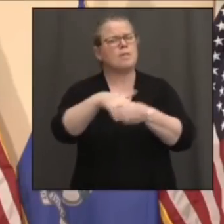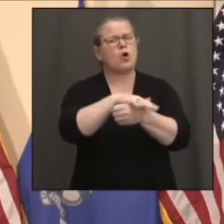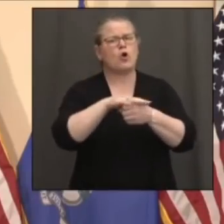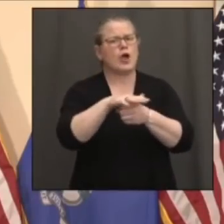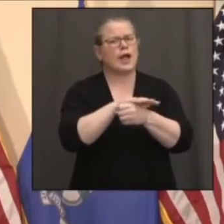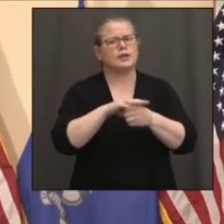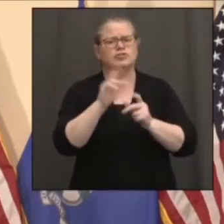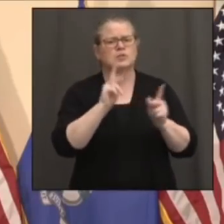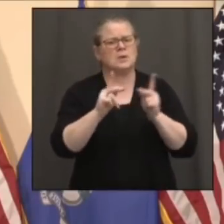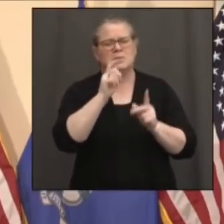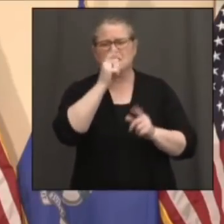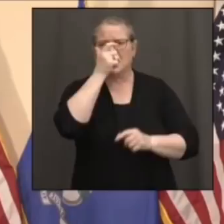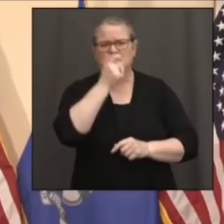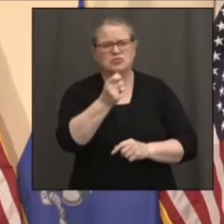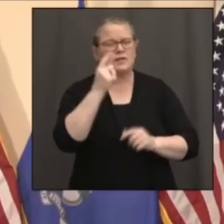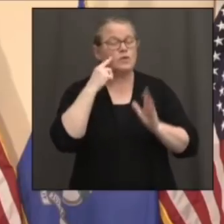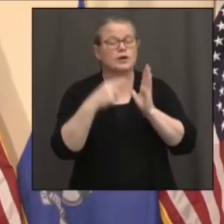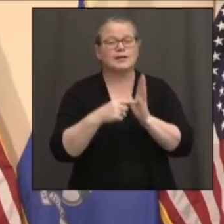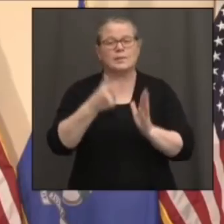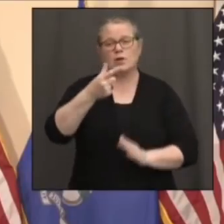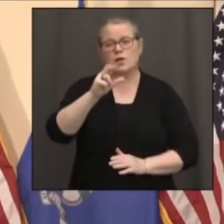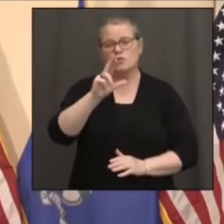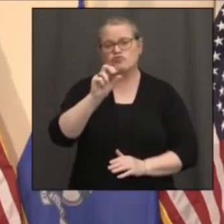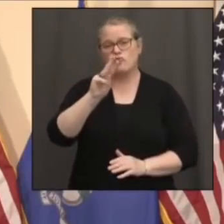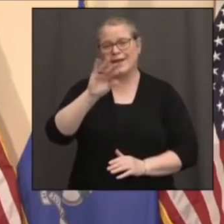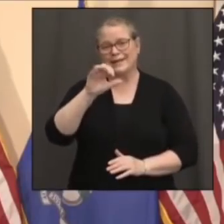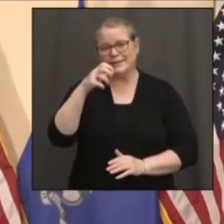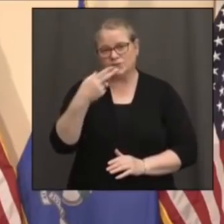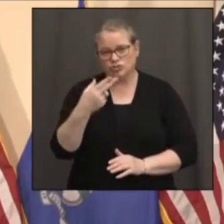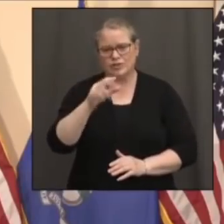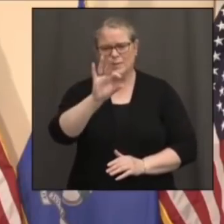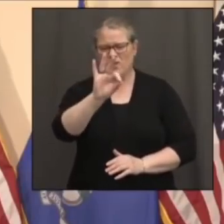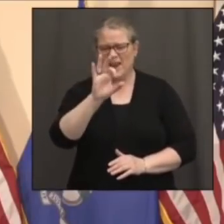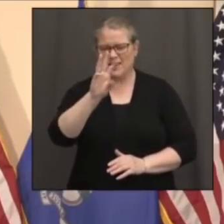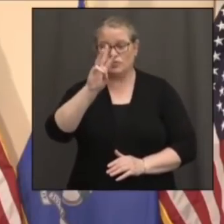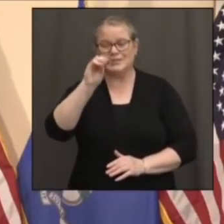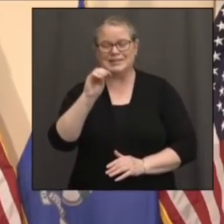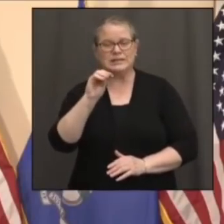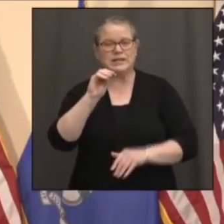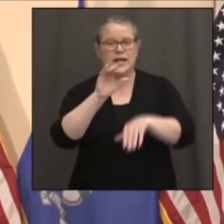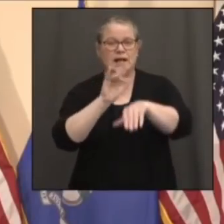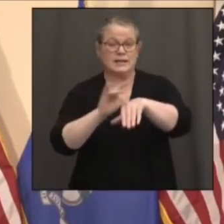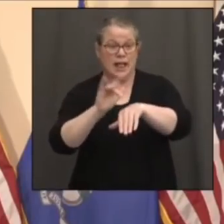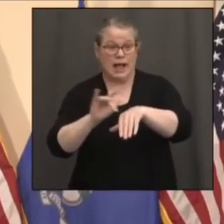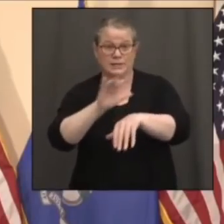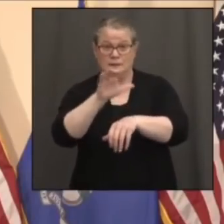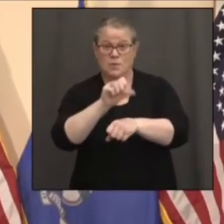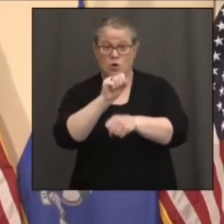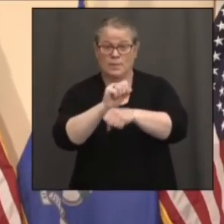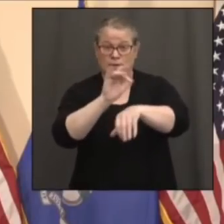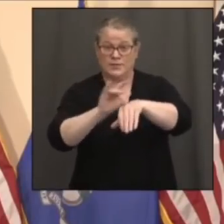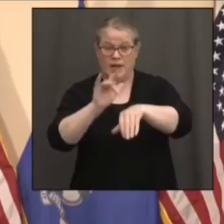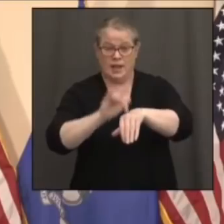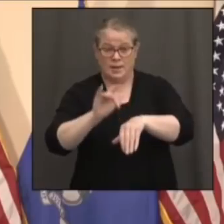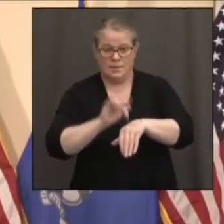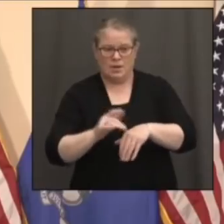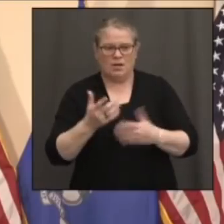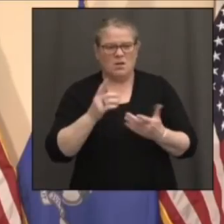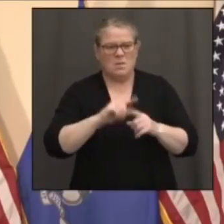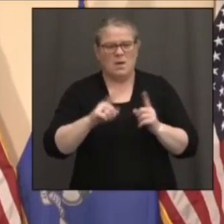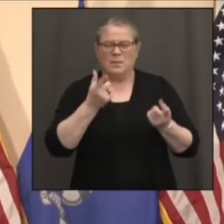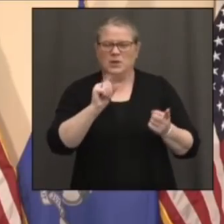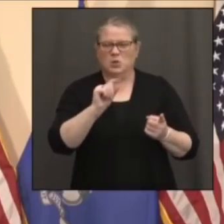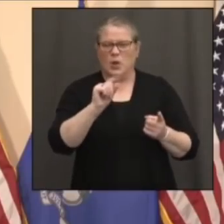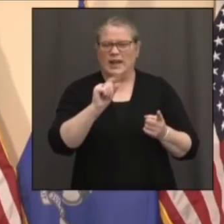they had around 960 slots available, but only 25 were taken. Are those going to